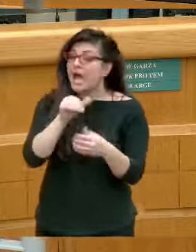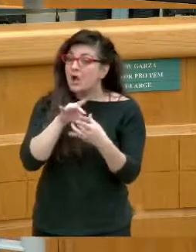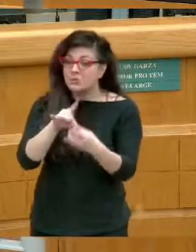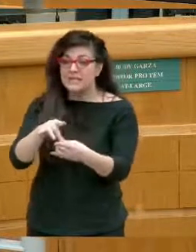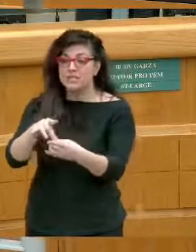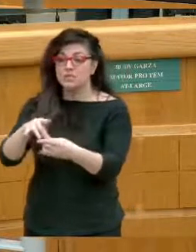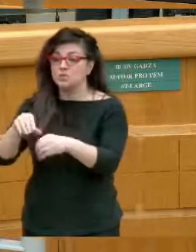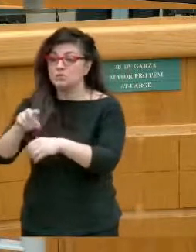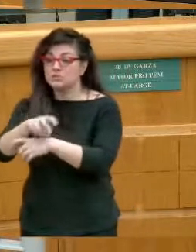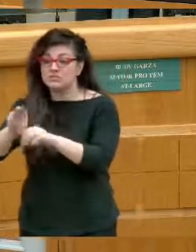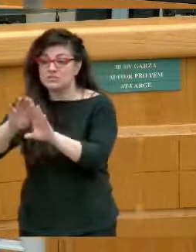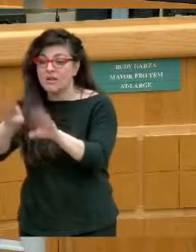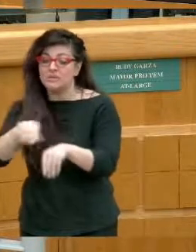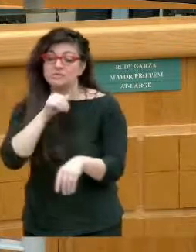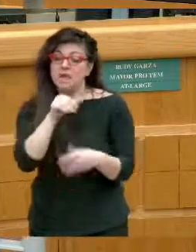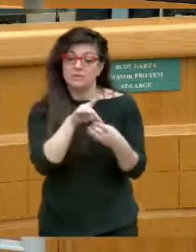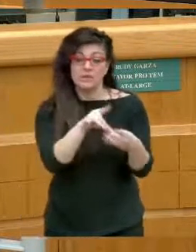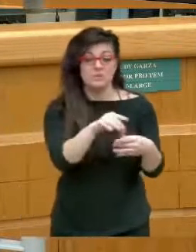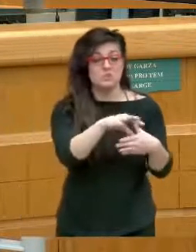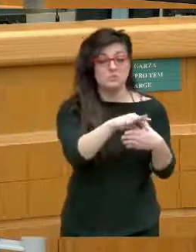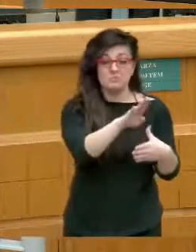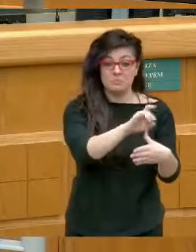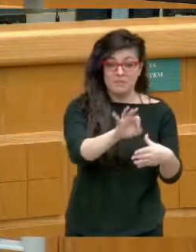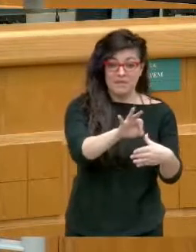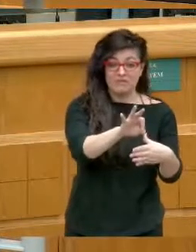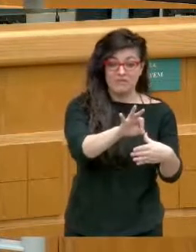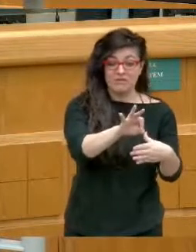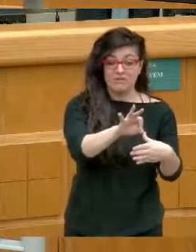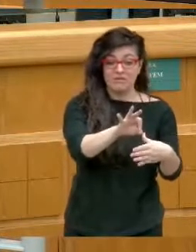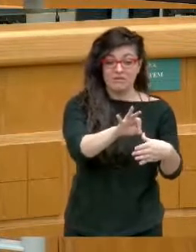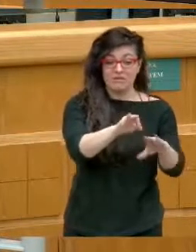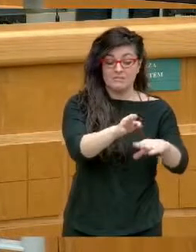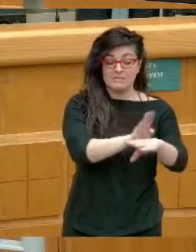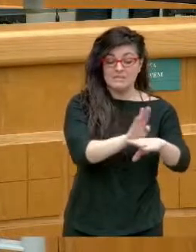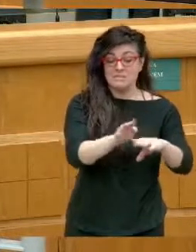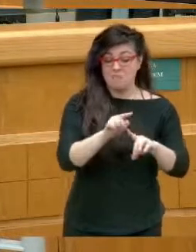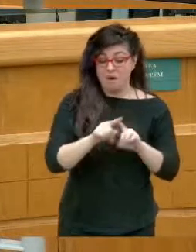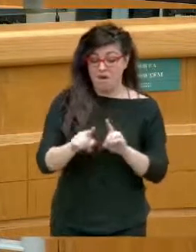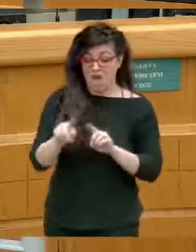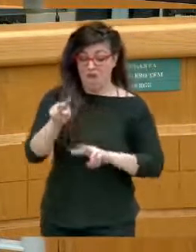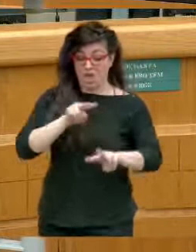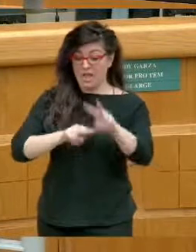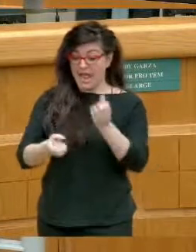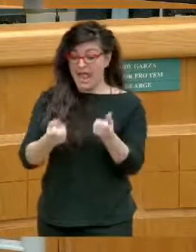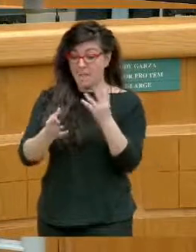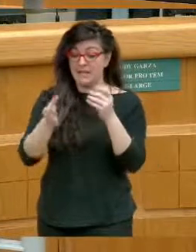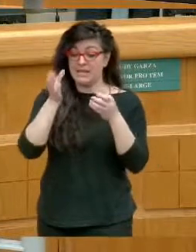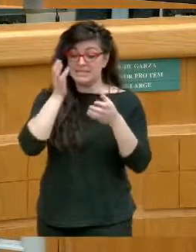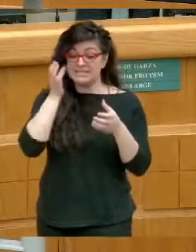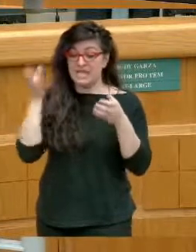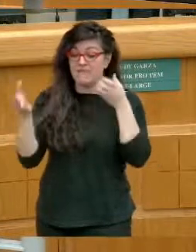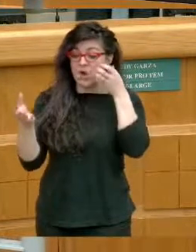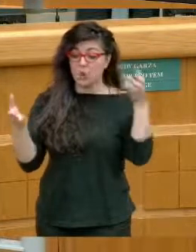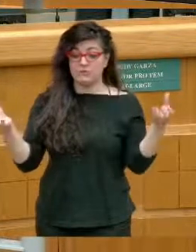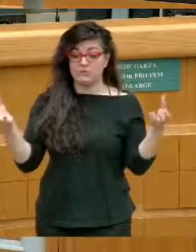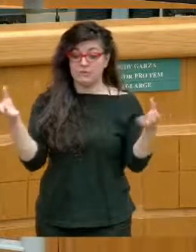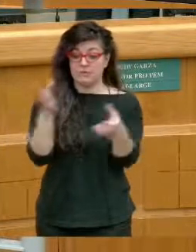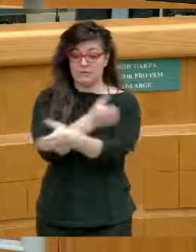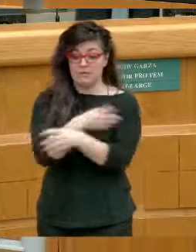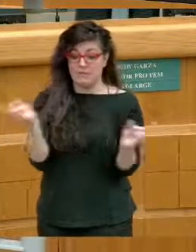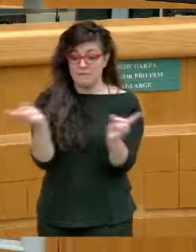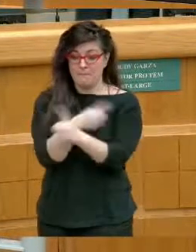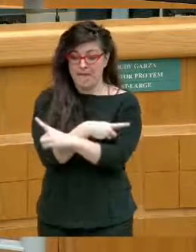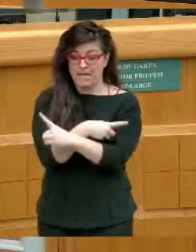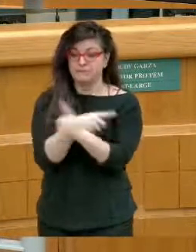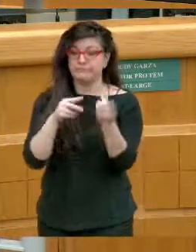going to see an increase in the number of cases in the Coastal Bend area, just as that background rate. So that 1.1% that I talked